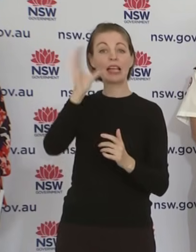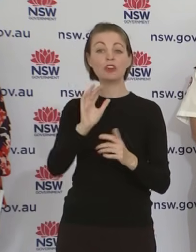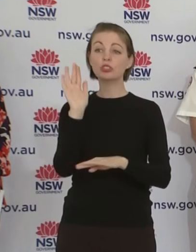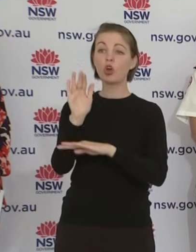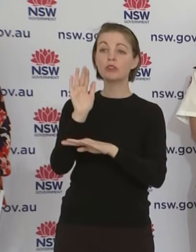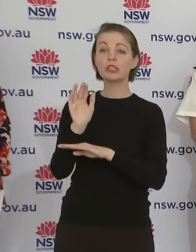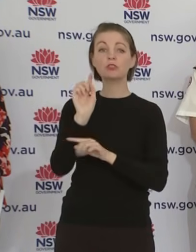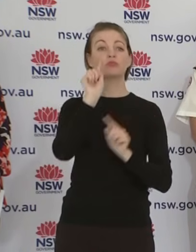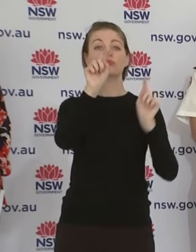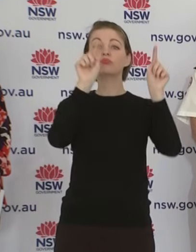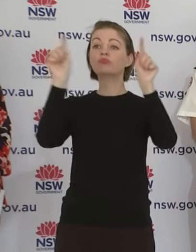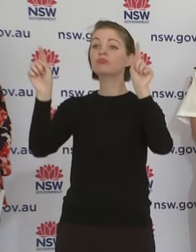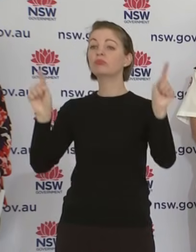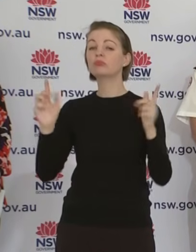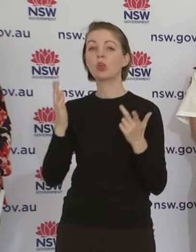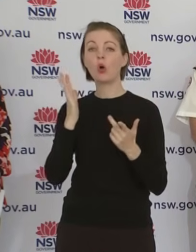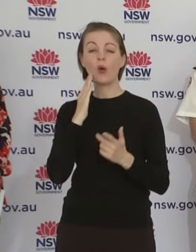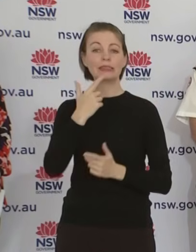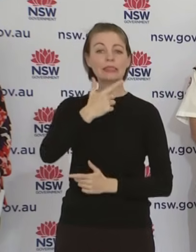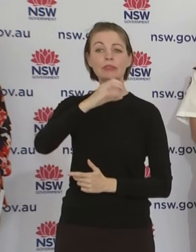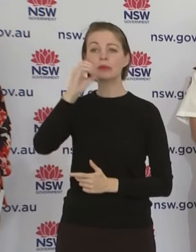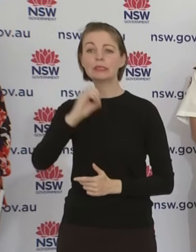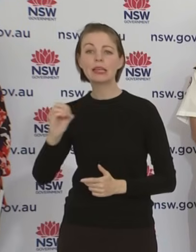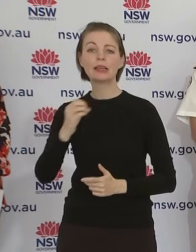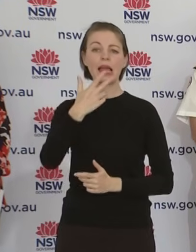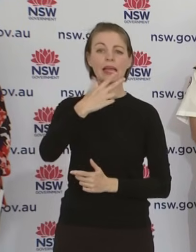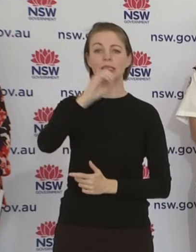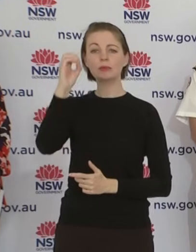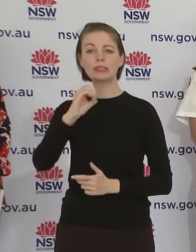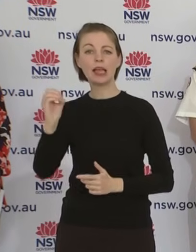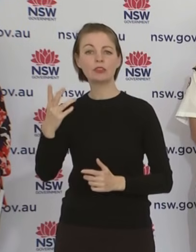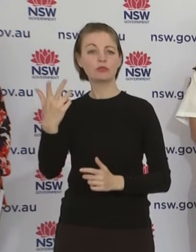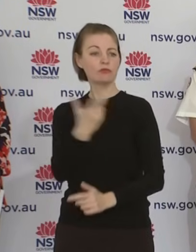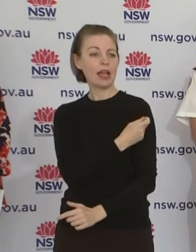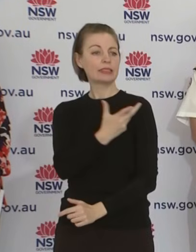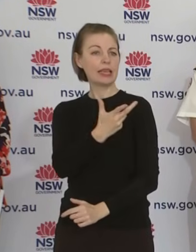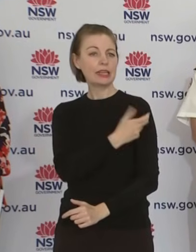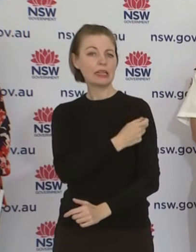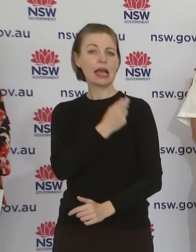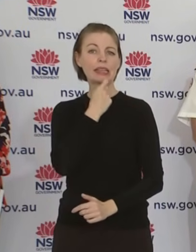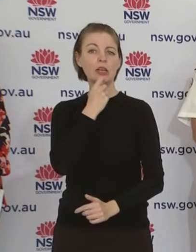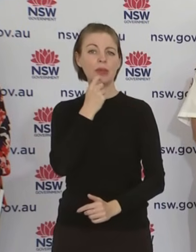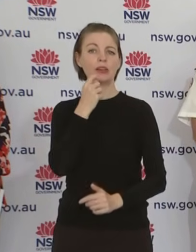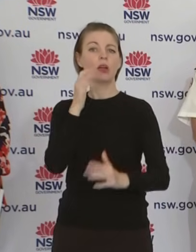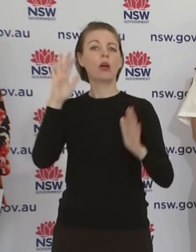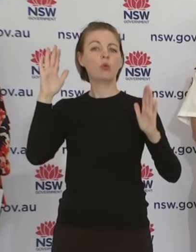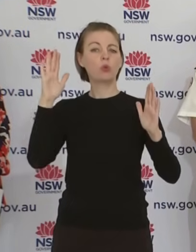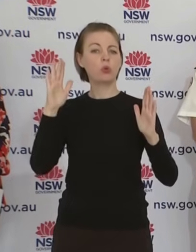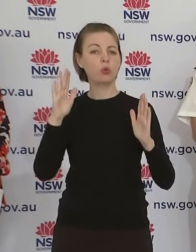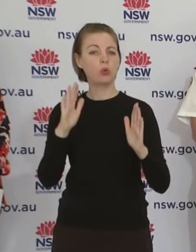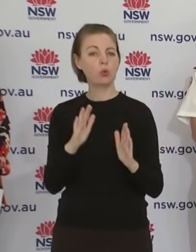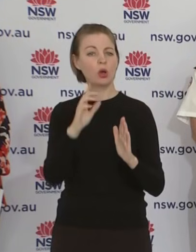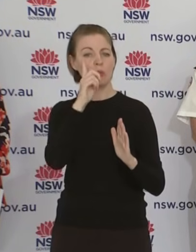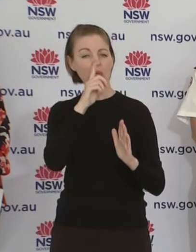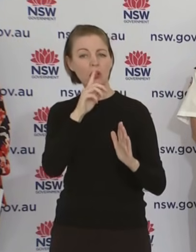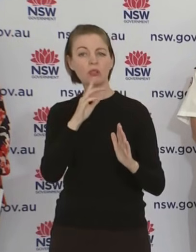slowing down between 70 and 80%. We don't want to see that here. We want to make sure that we get as many people covered as possible. And,